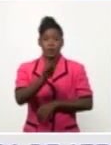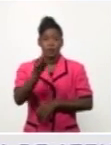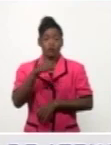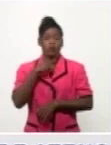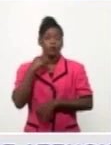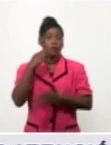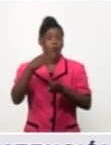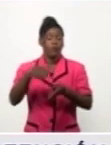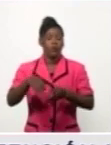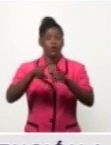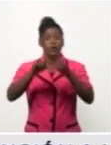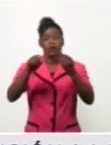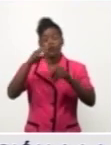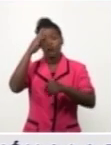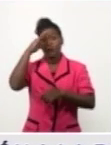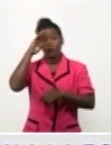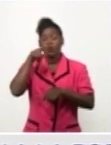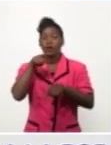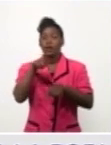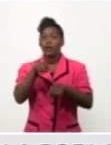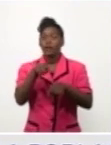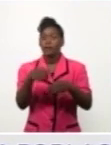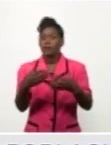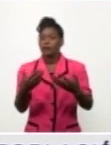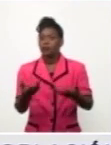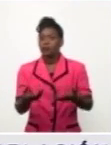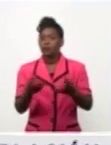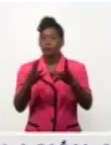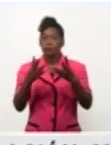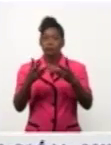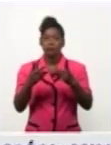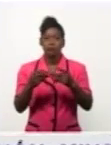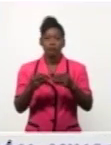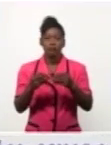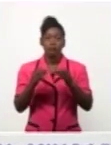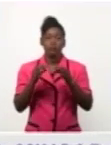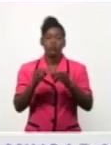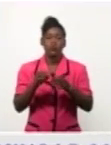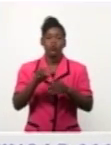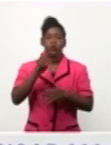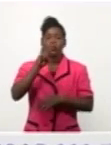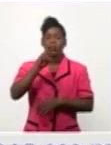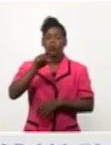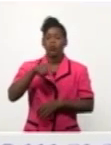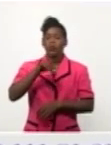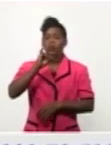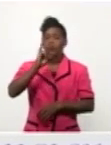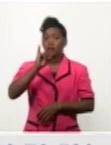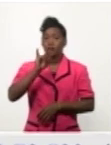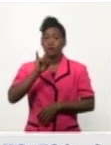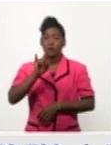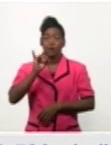died as a result of this disease in our country, for a lethality of